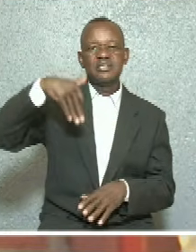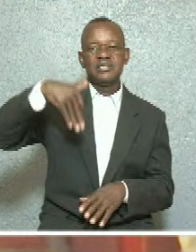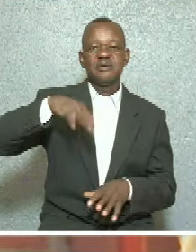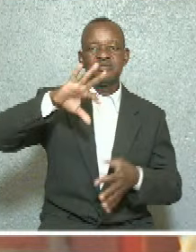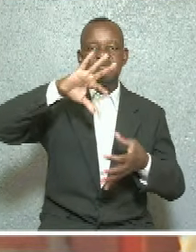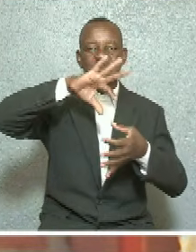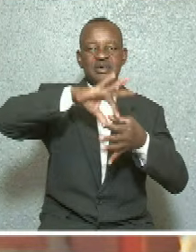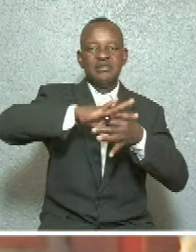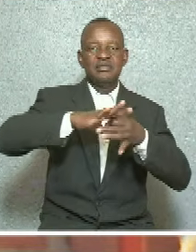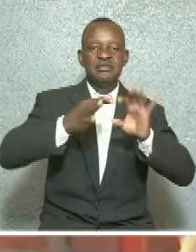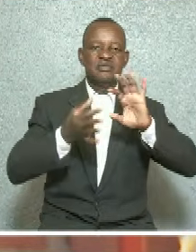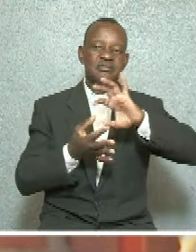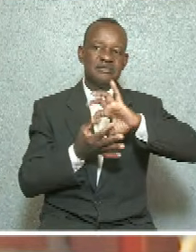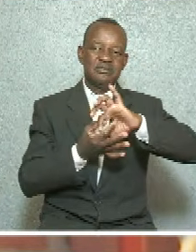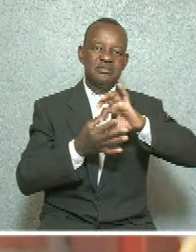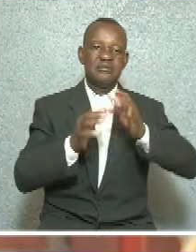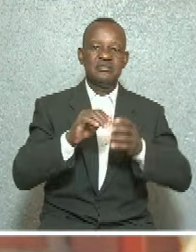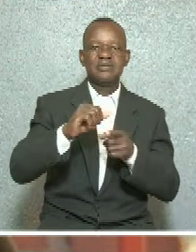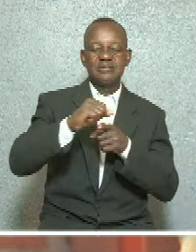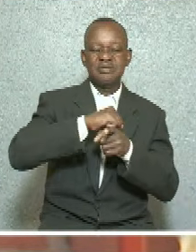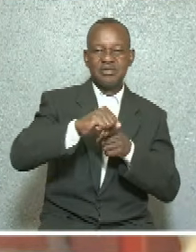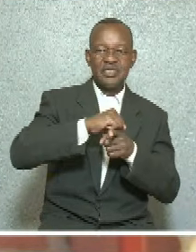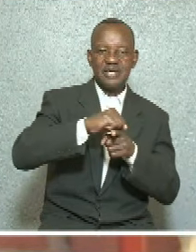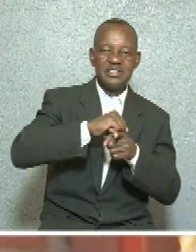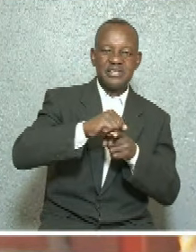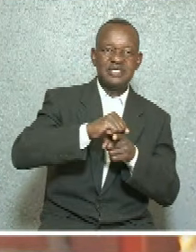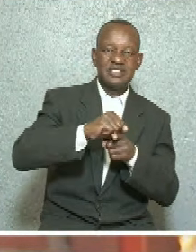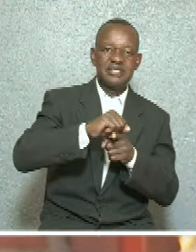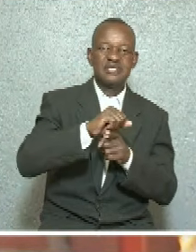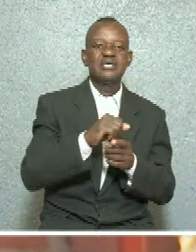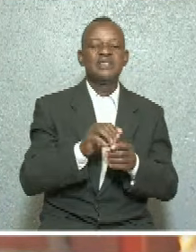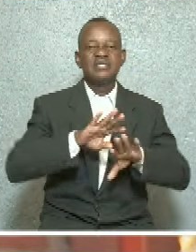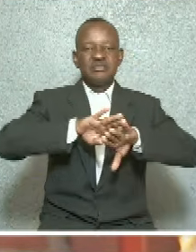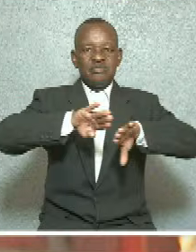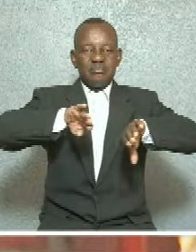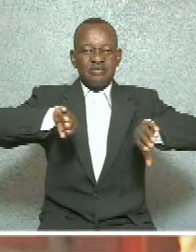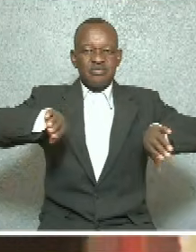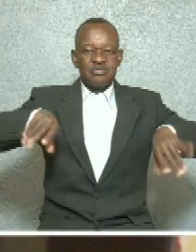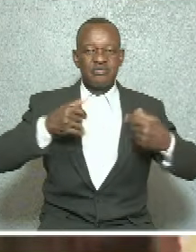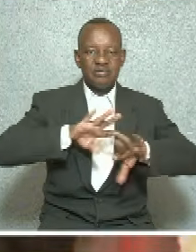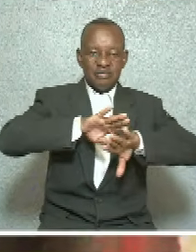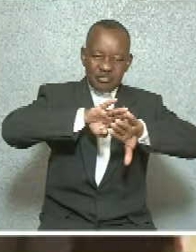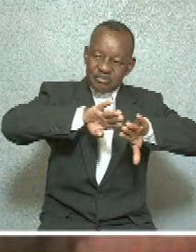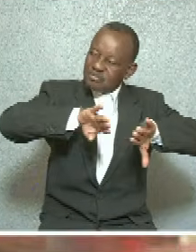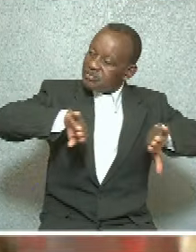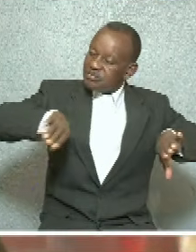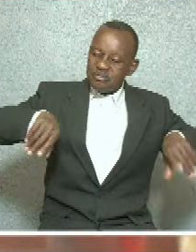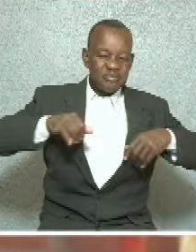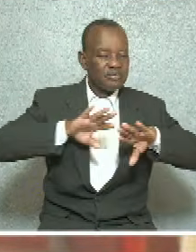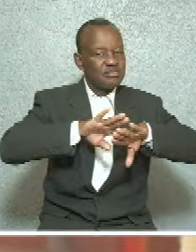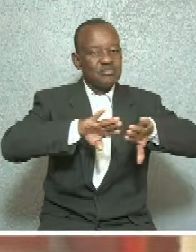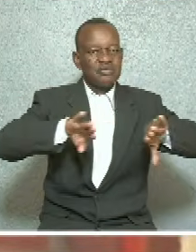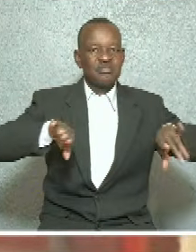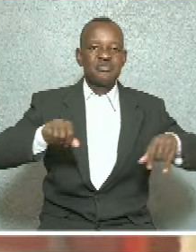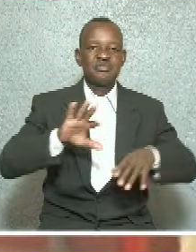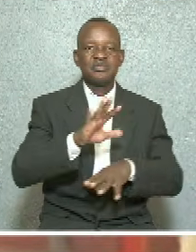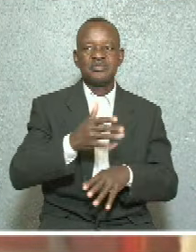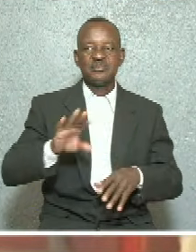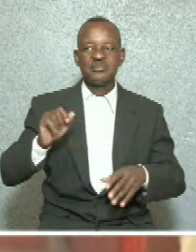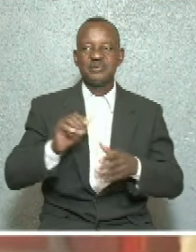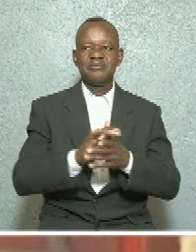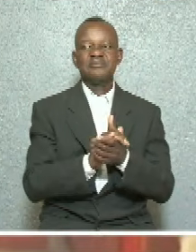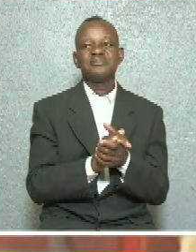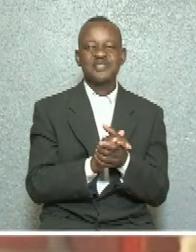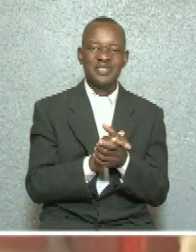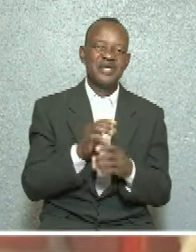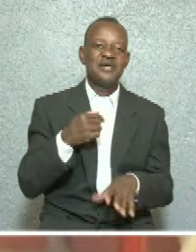coaching. So that I studied that, and just from my history already, I know how to swim.